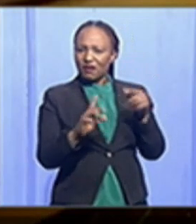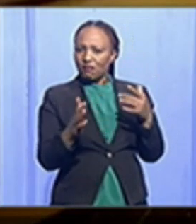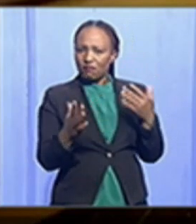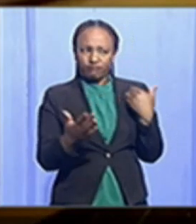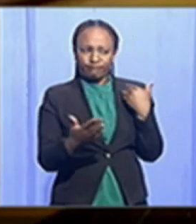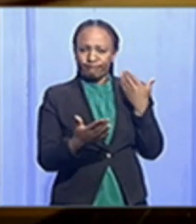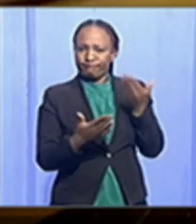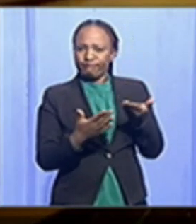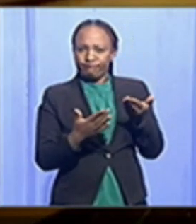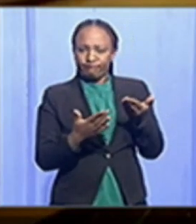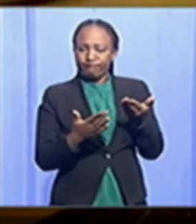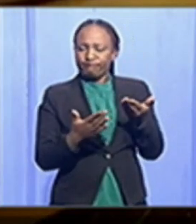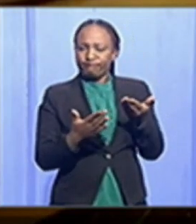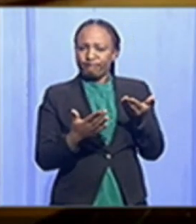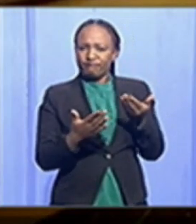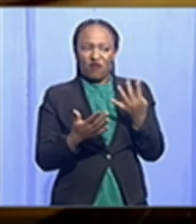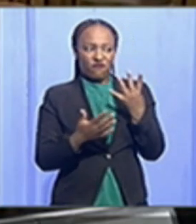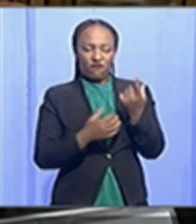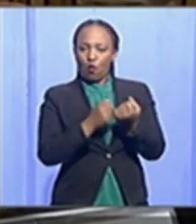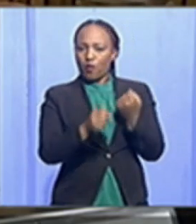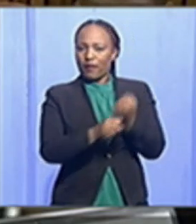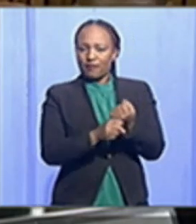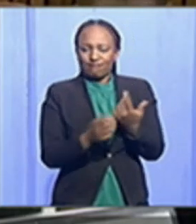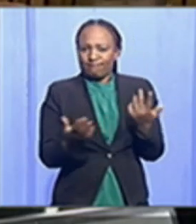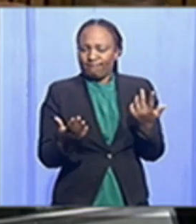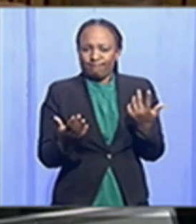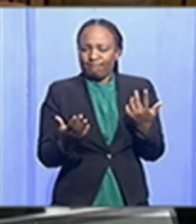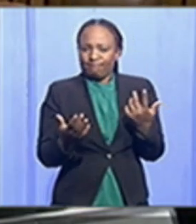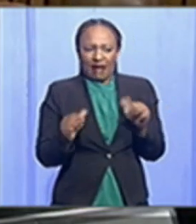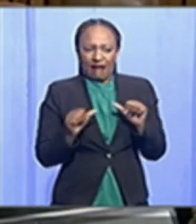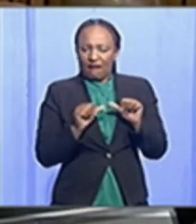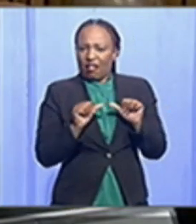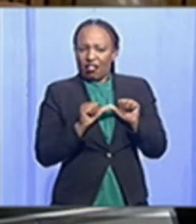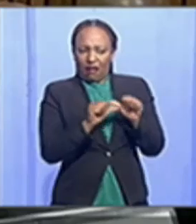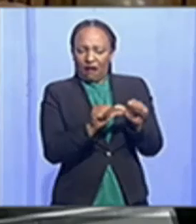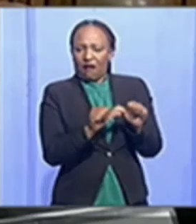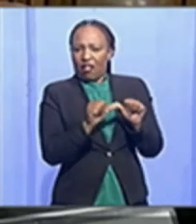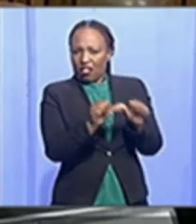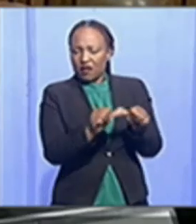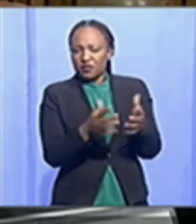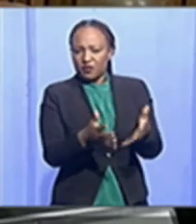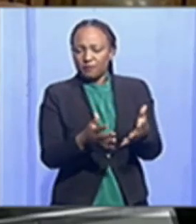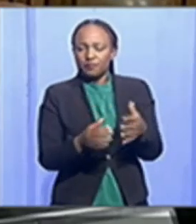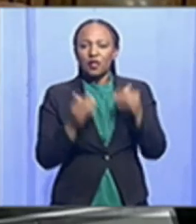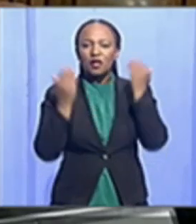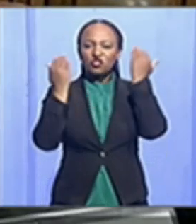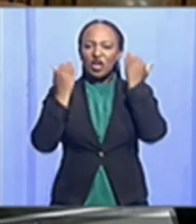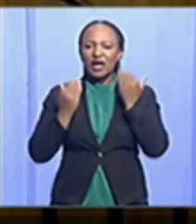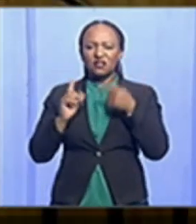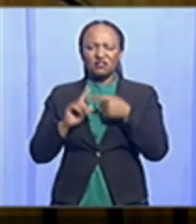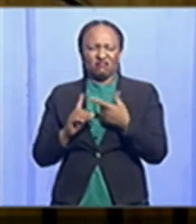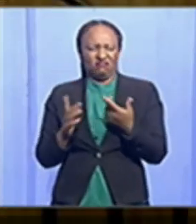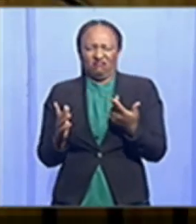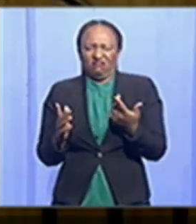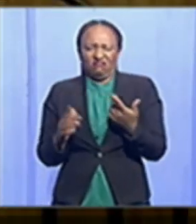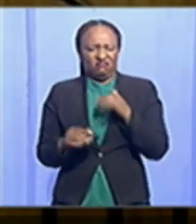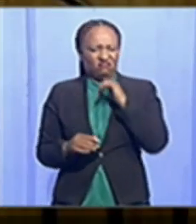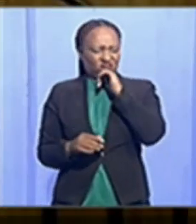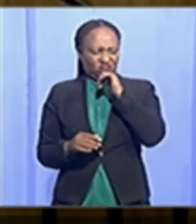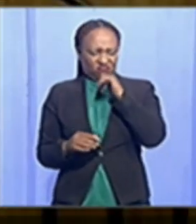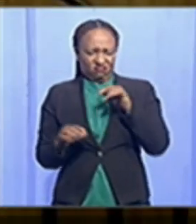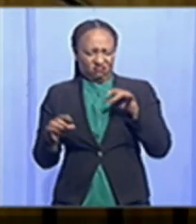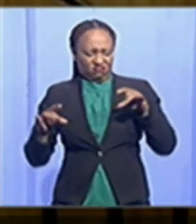before the recess for 4 years. e fela moahlodi Ratha Mokgwahleng a se ya ka di tsena bjale ka ge le